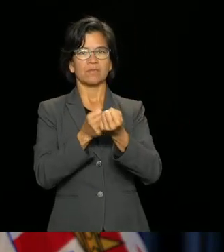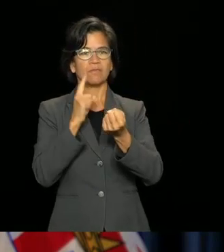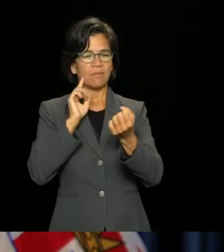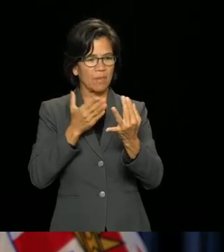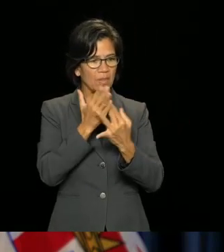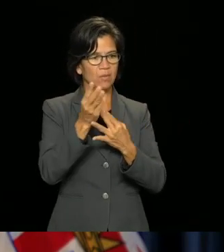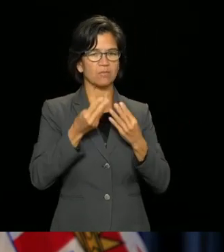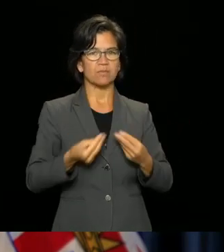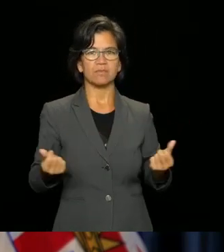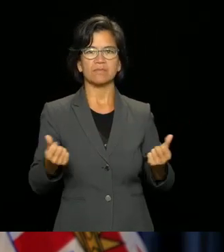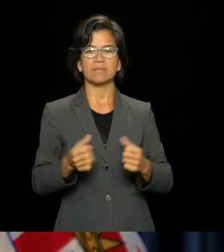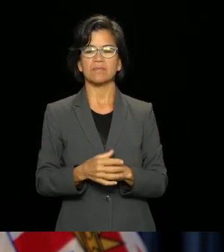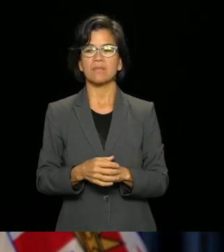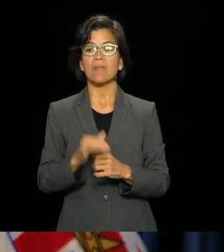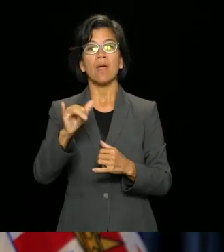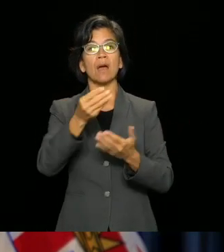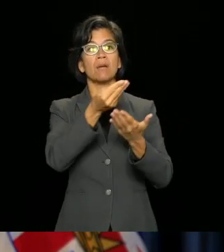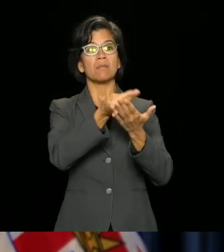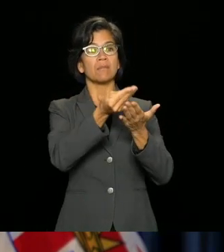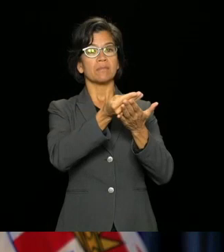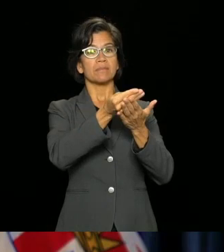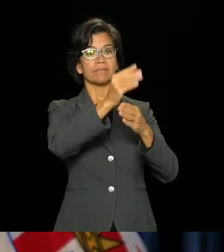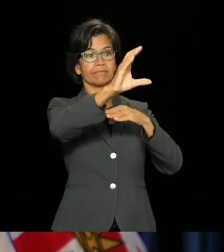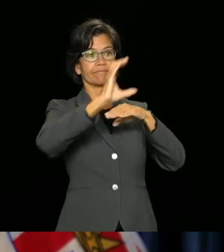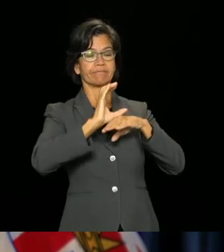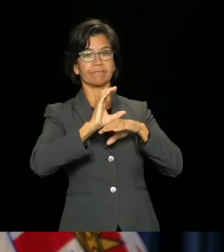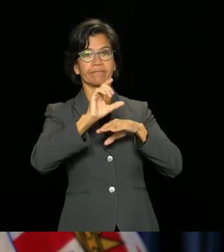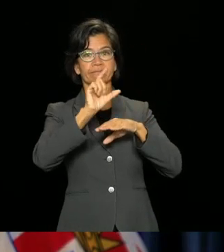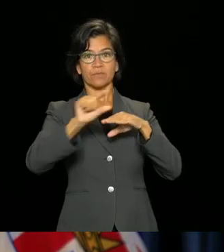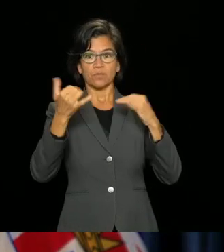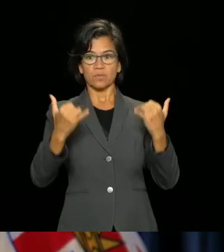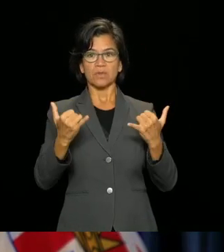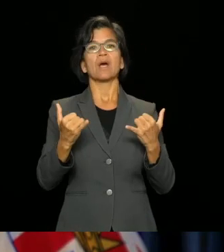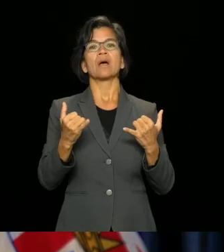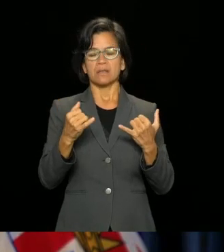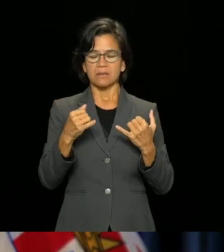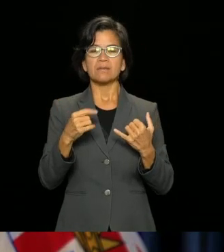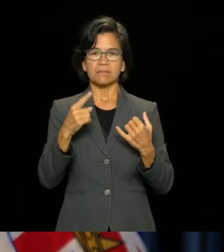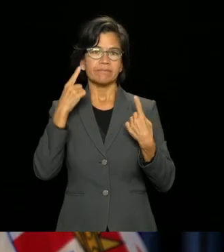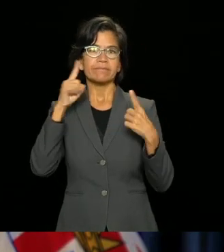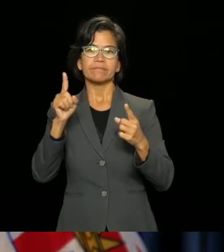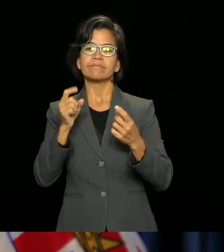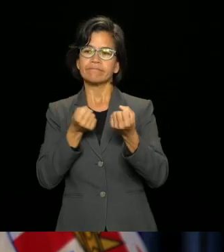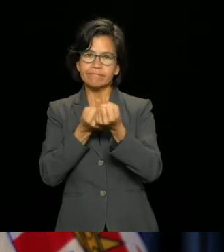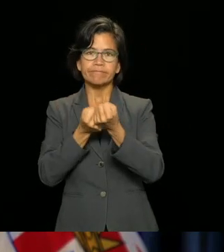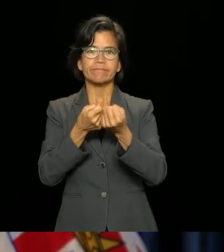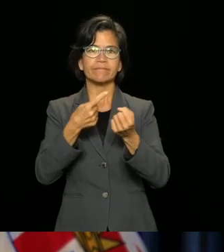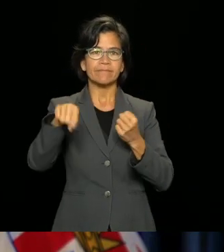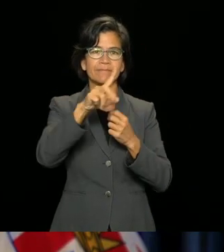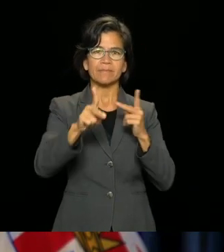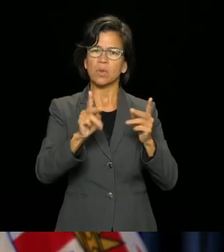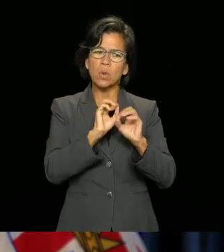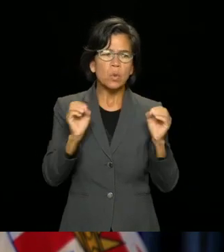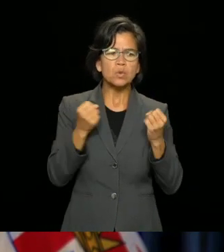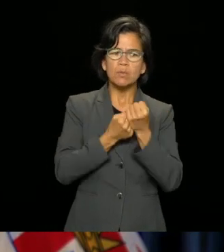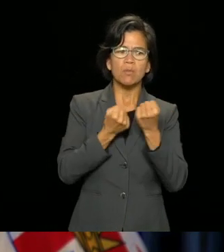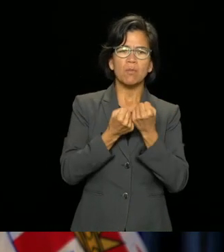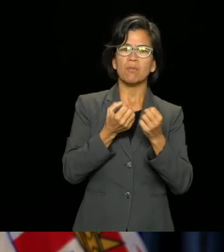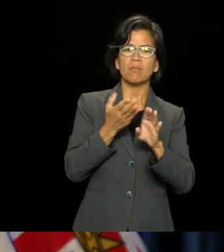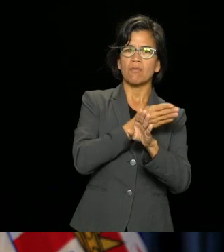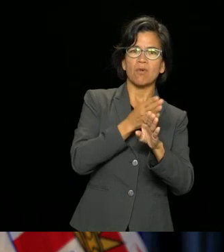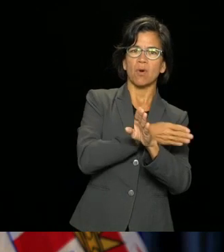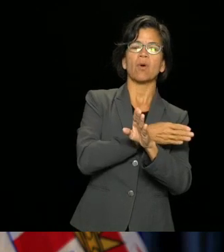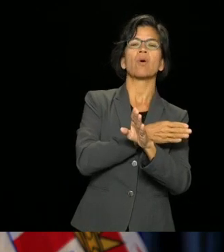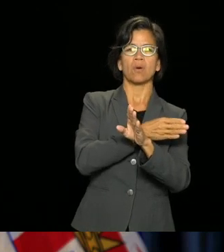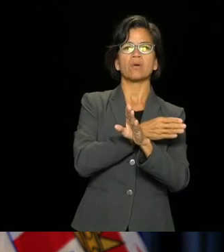today is to meet the needs of those who are the most vulnerable and targeted. And our other work underway to support